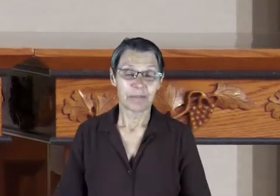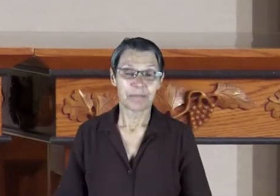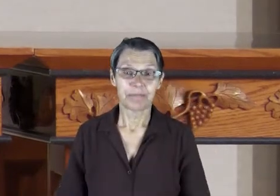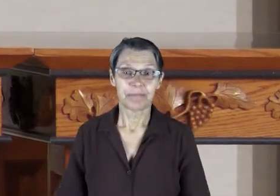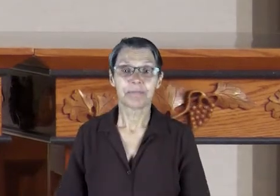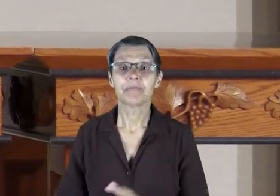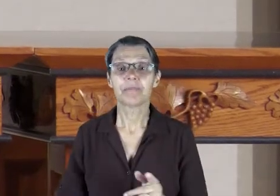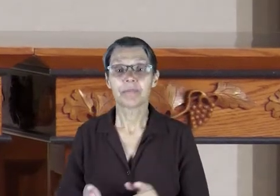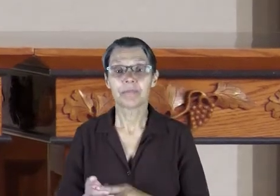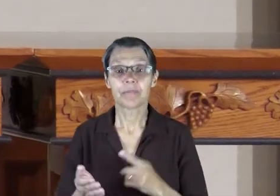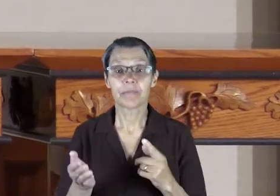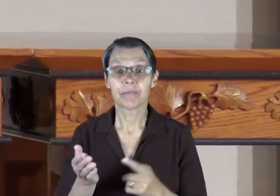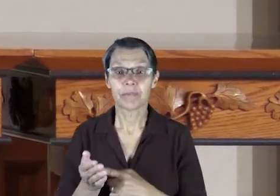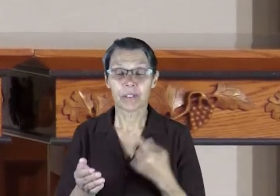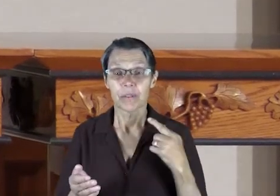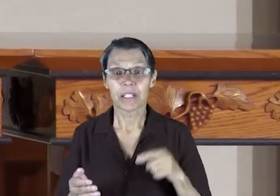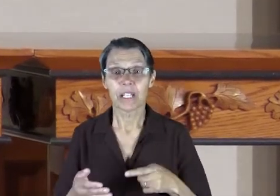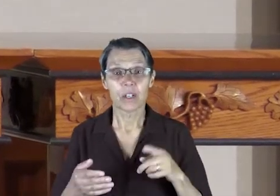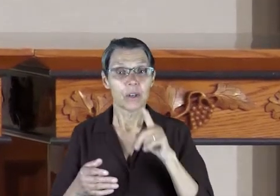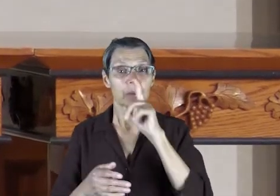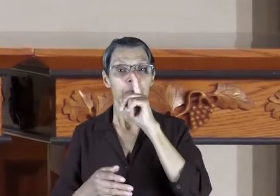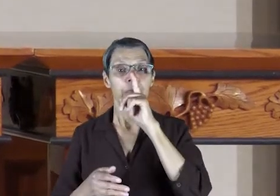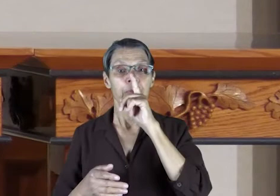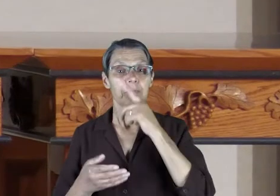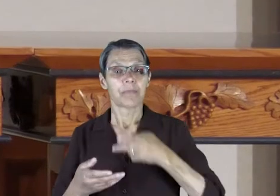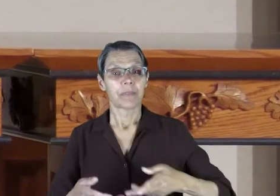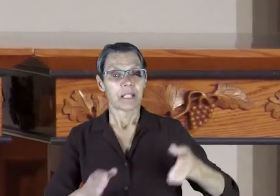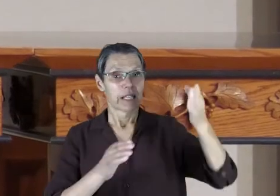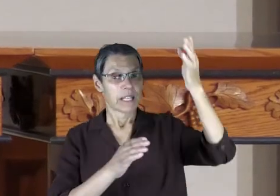And sometimes we need to give God the floor.